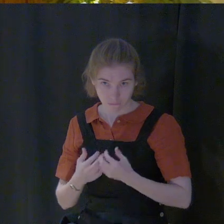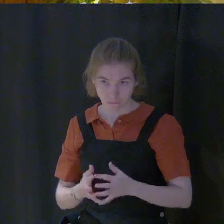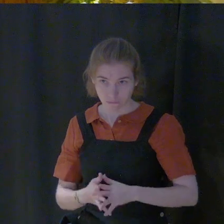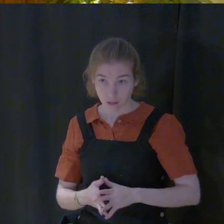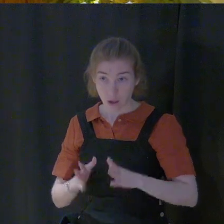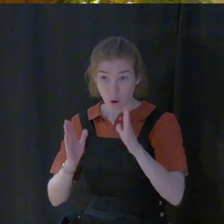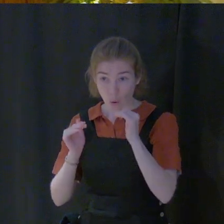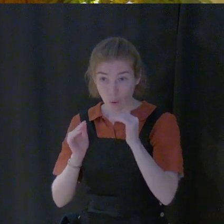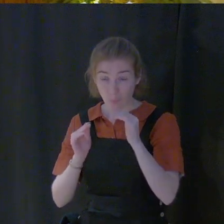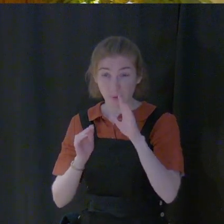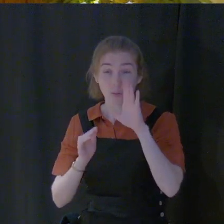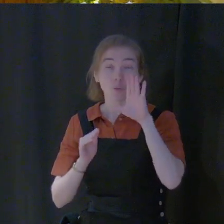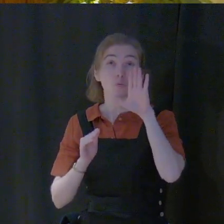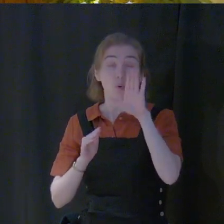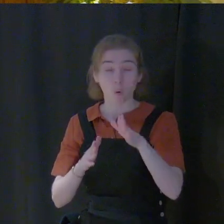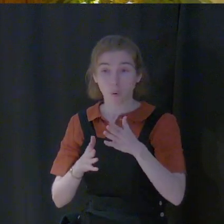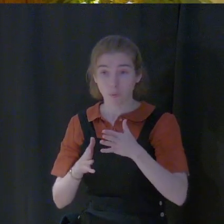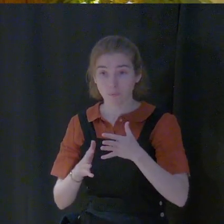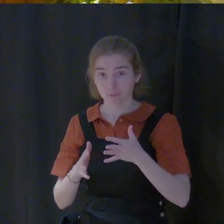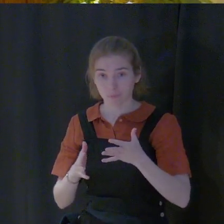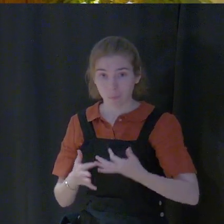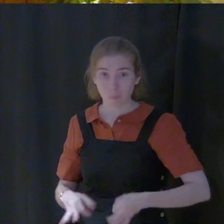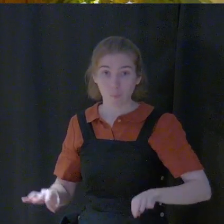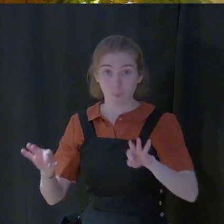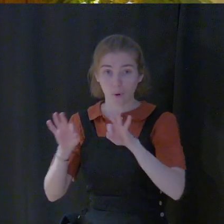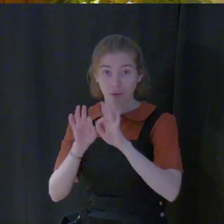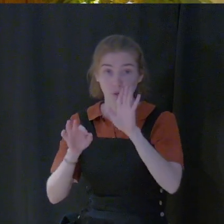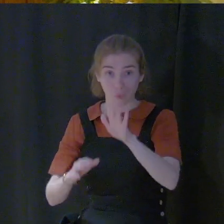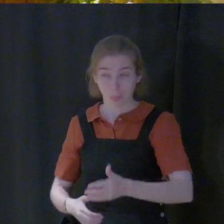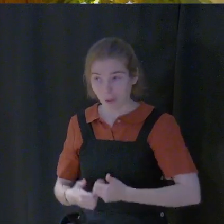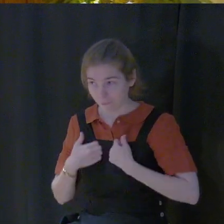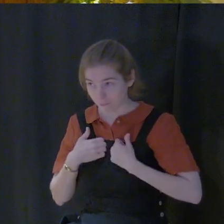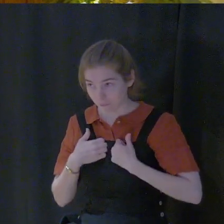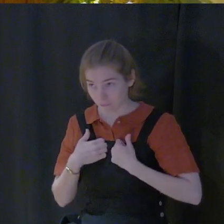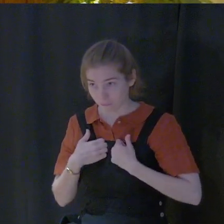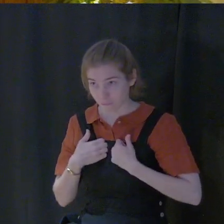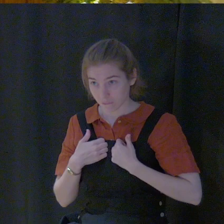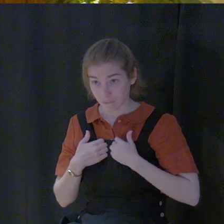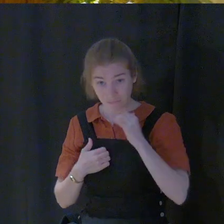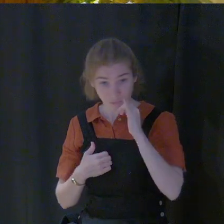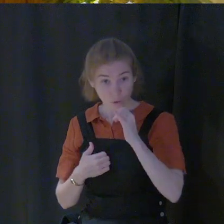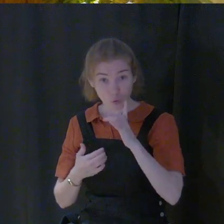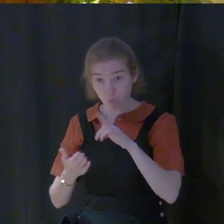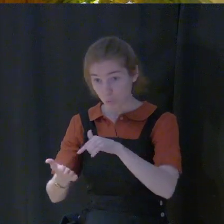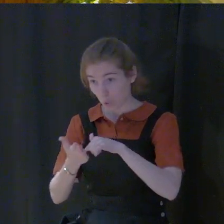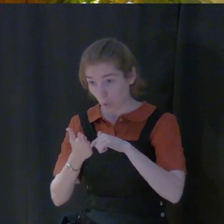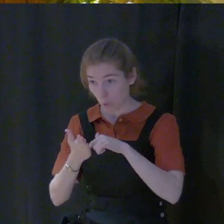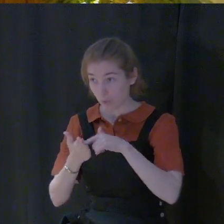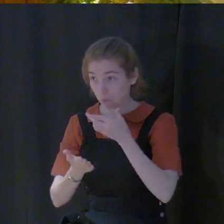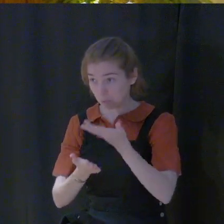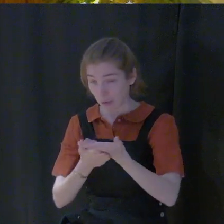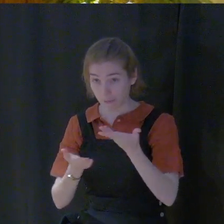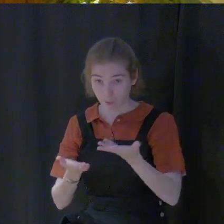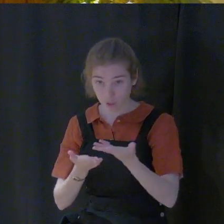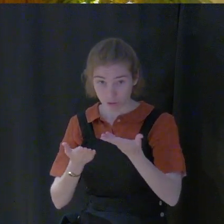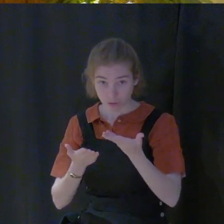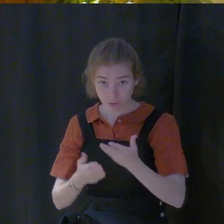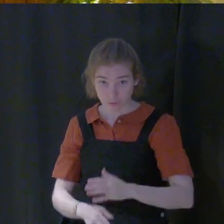And I hope he's your priority in your life. You've already shown it by being here today.